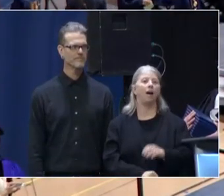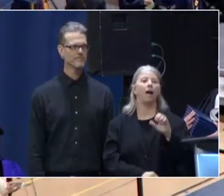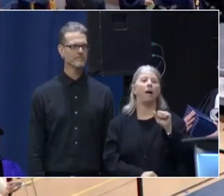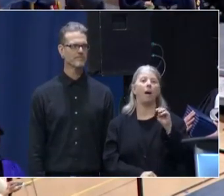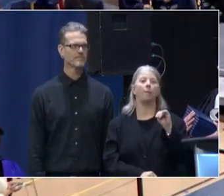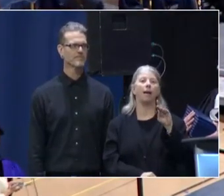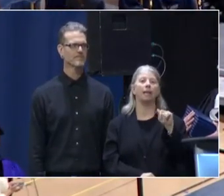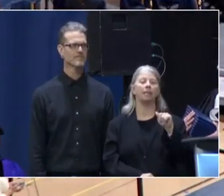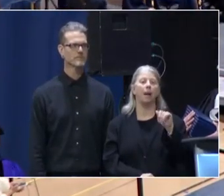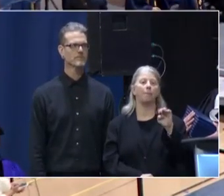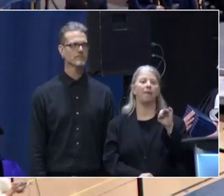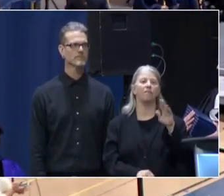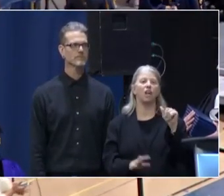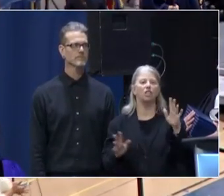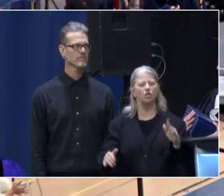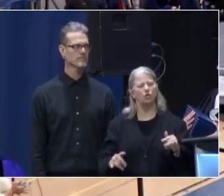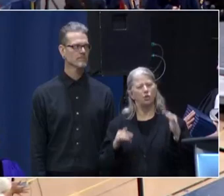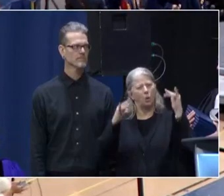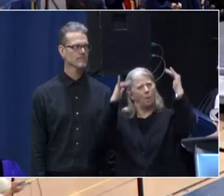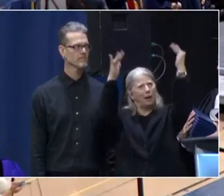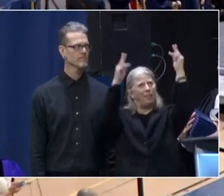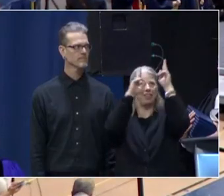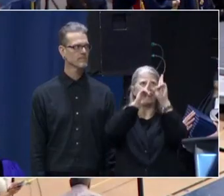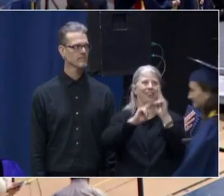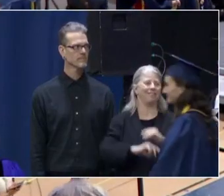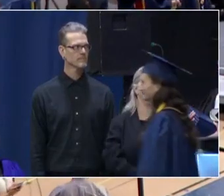Amanda Bivens, summa cum laude.